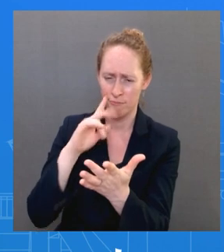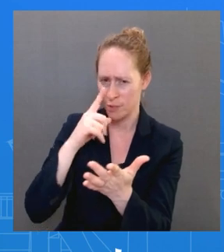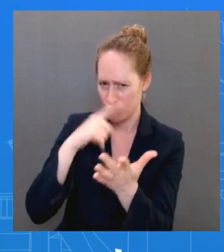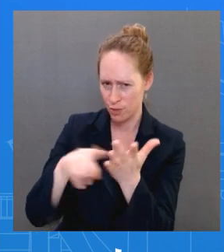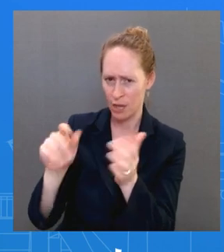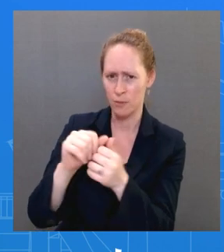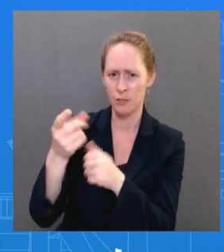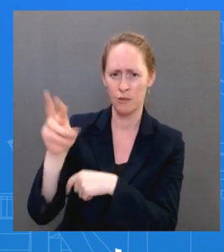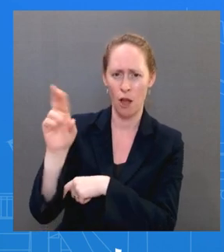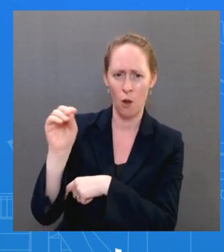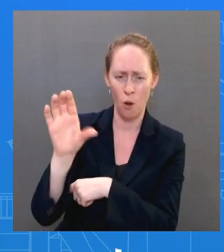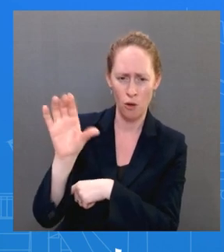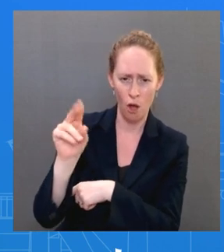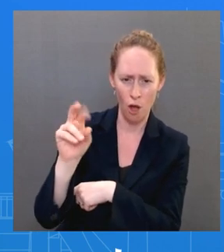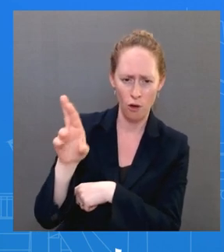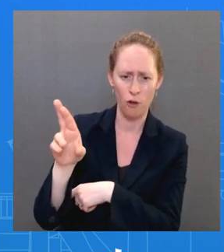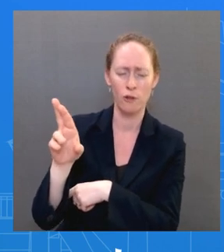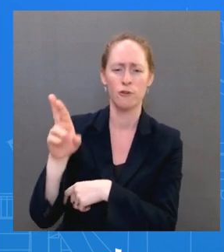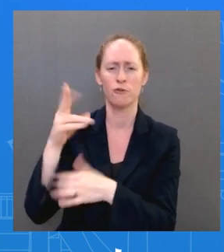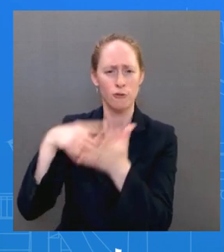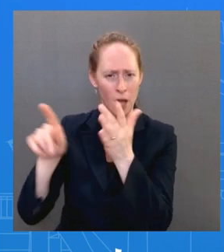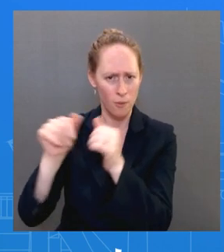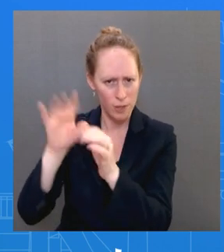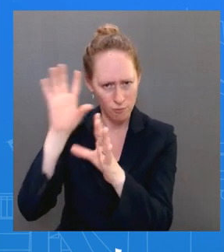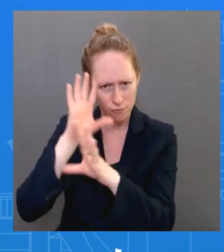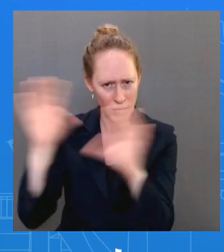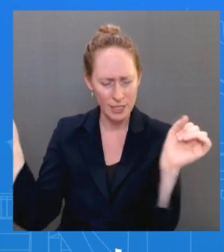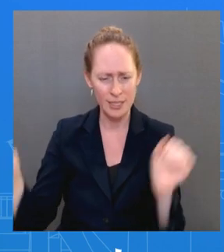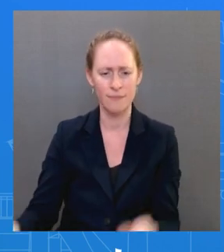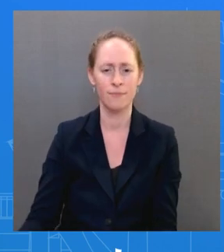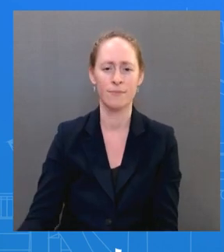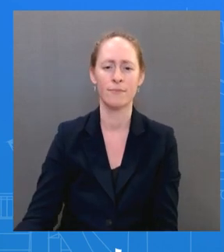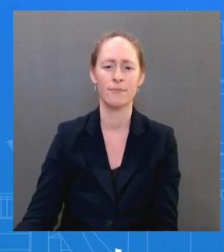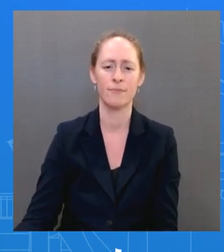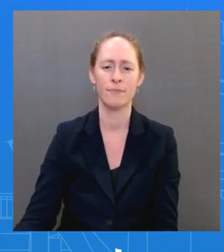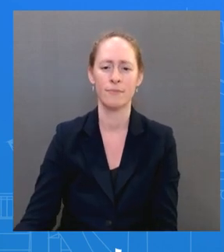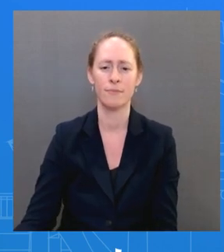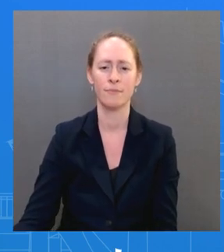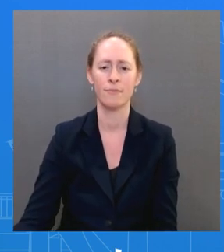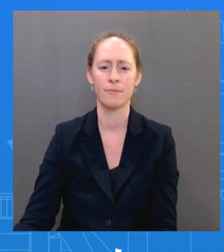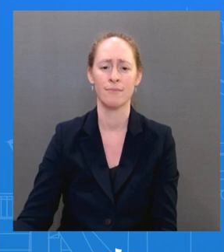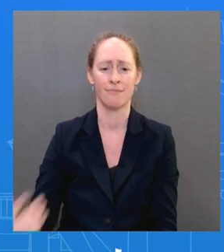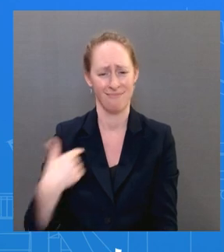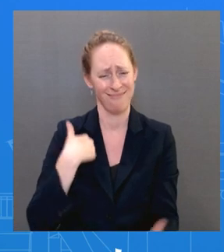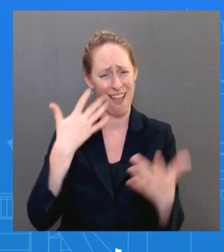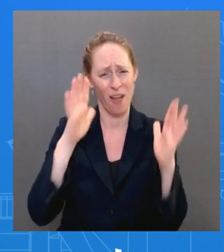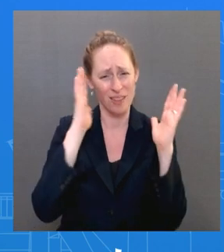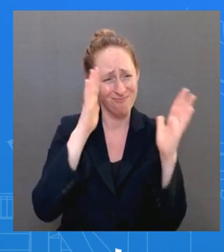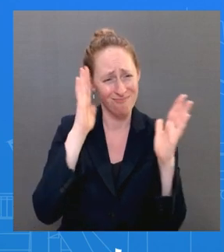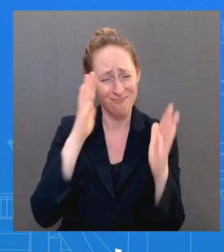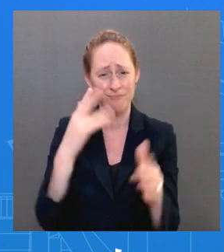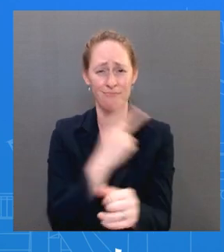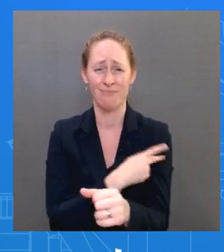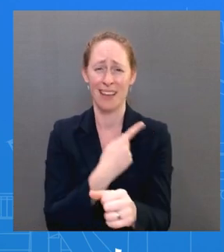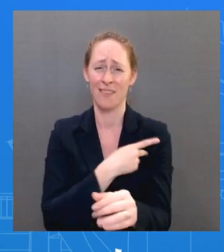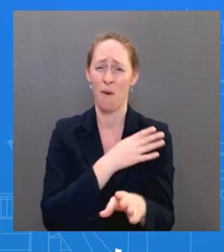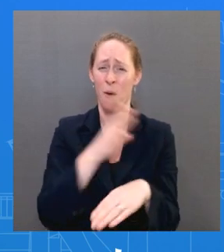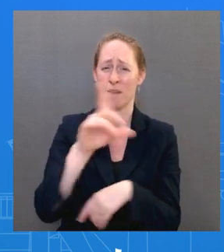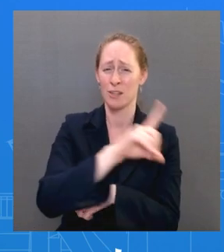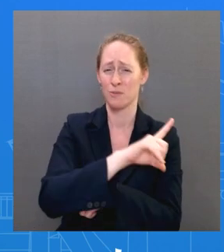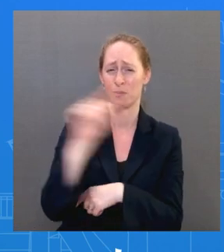100.4, so I've been taking care of patients for 20 some odd years, 100.4 is what we consider a low grade fever, 101.5 is what we